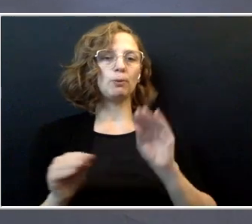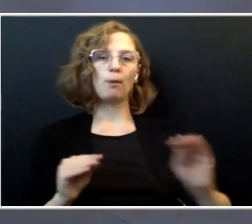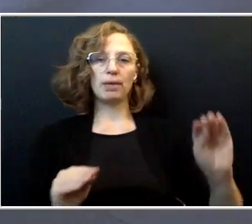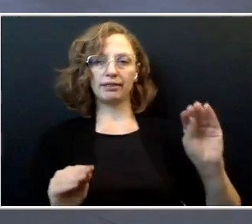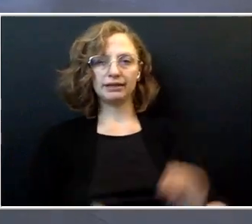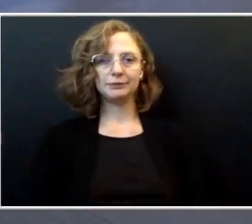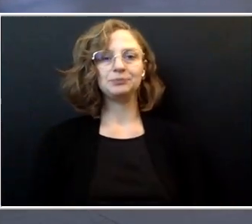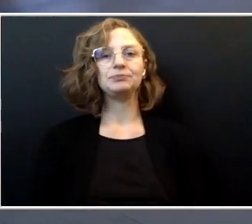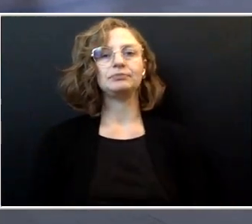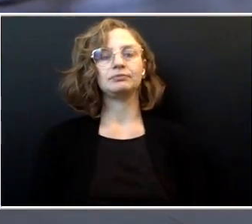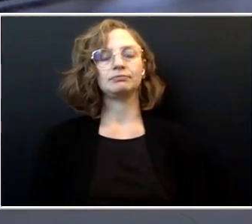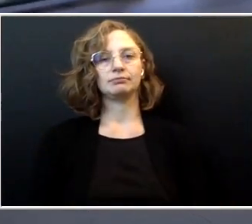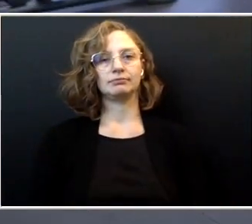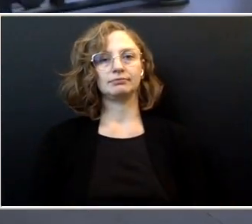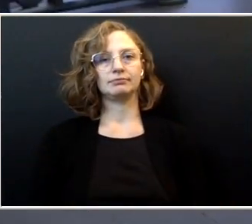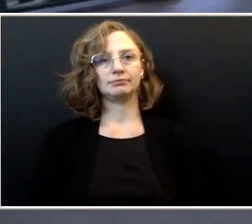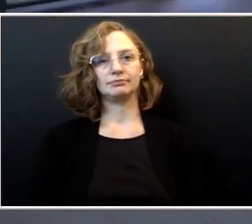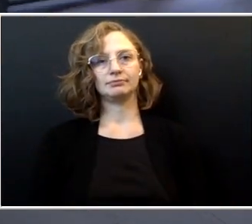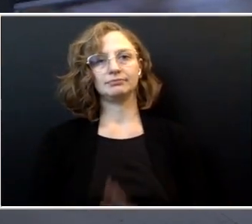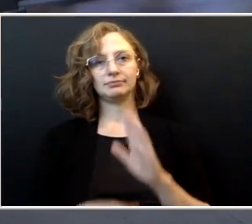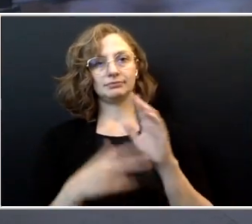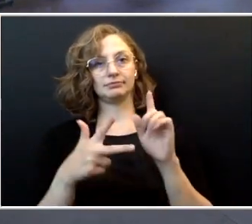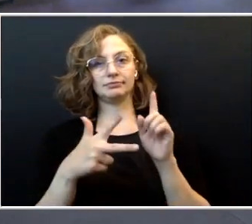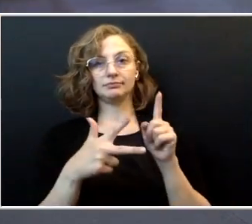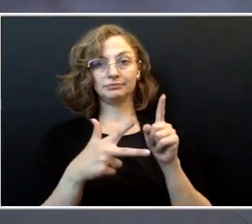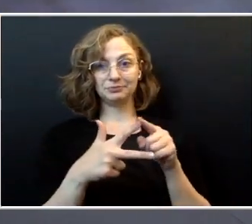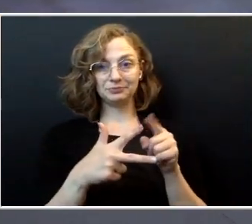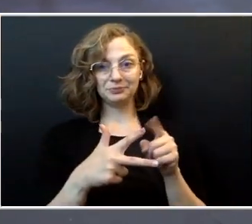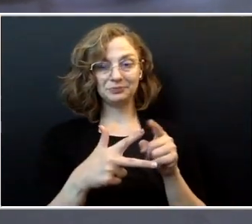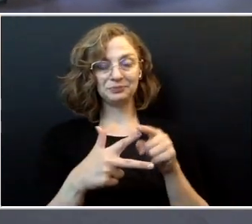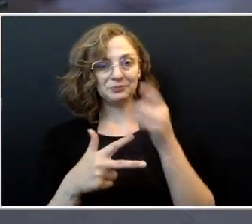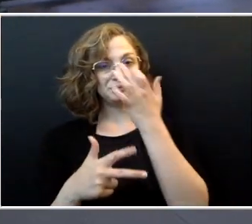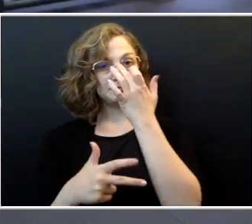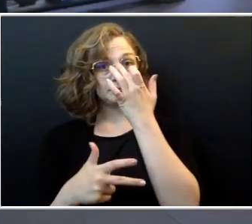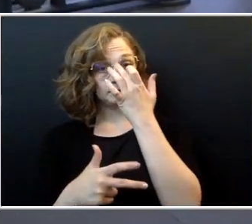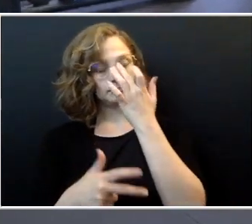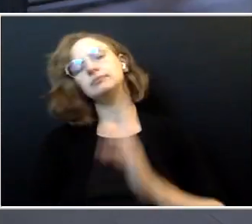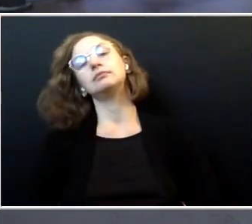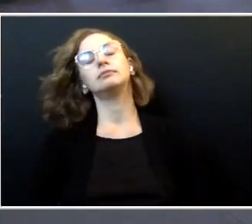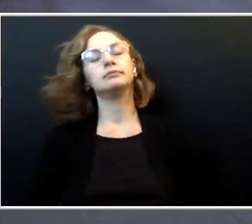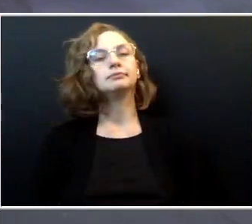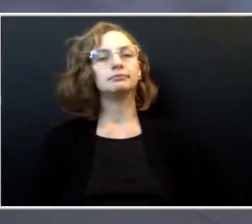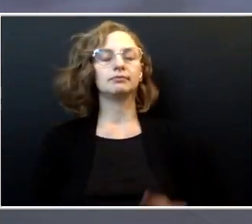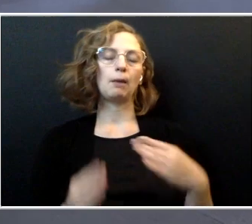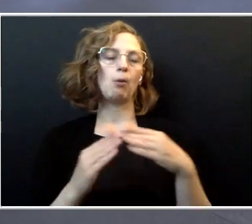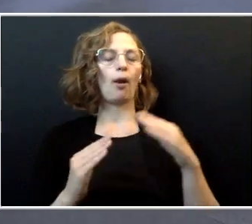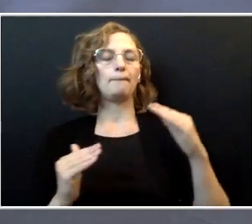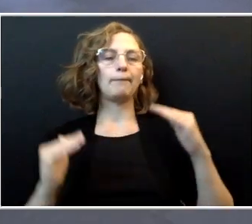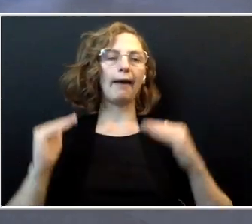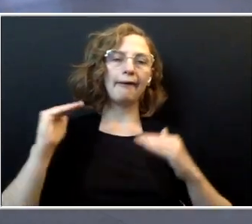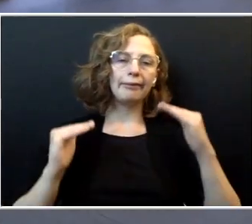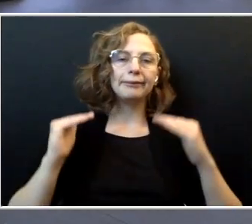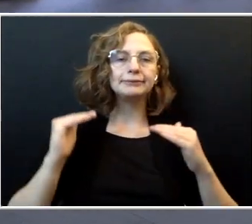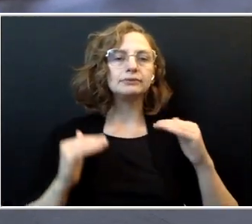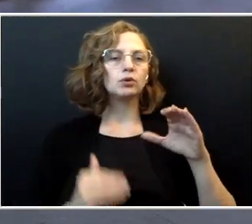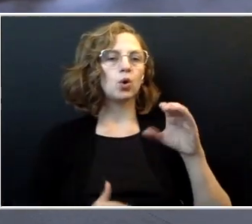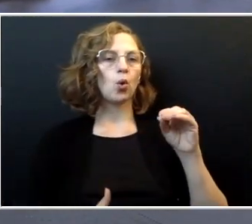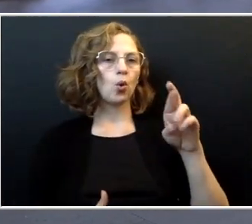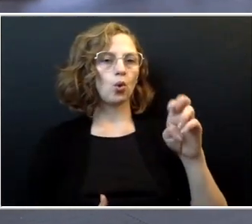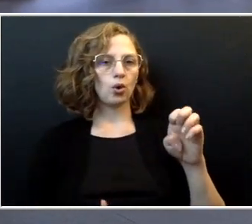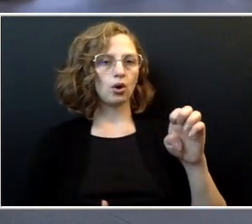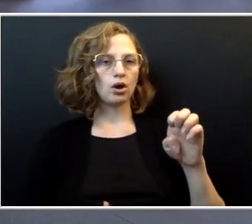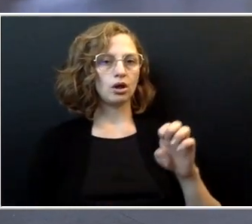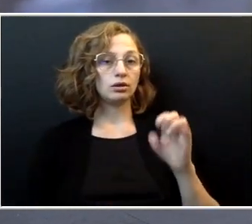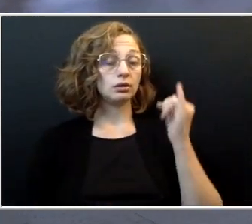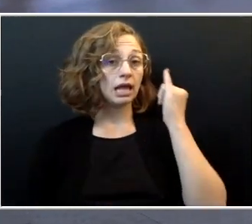The next one that we're going to do is going to be more about balance and core. So if you're doing this from home, you can